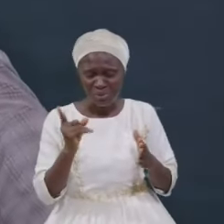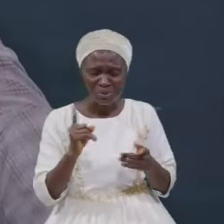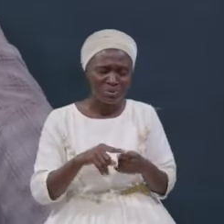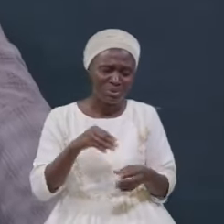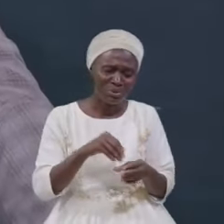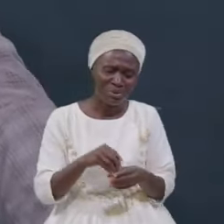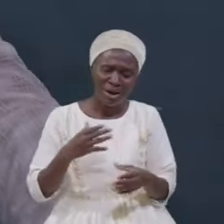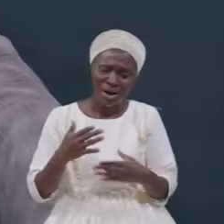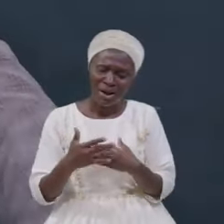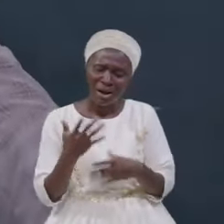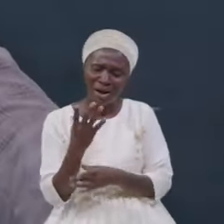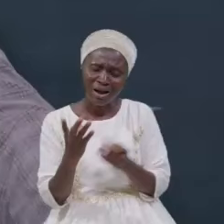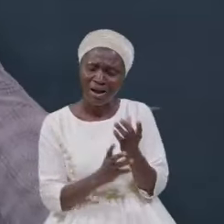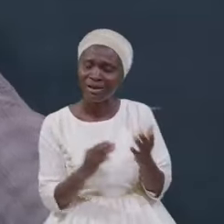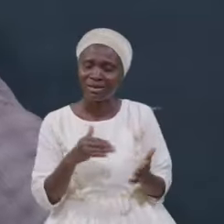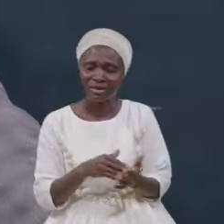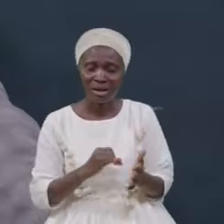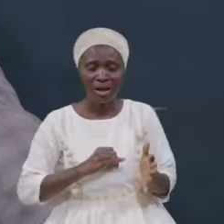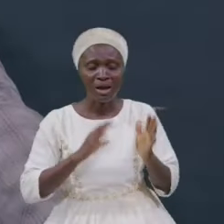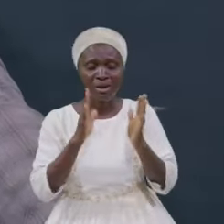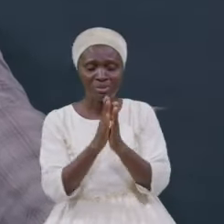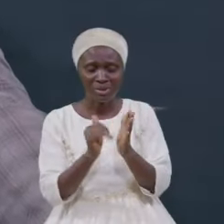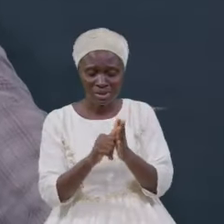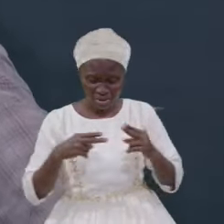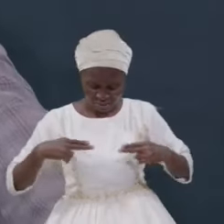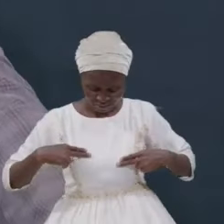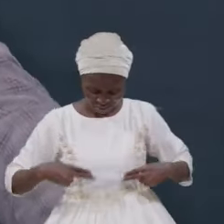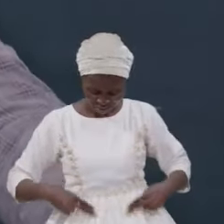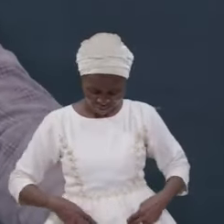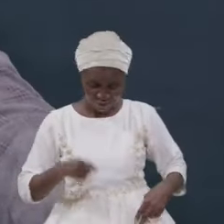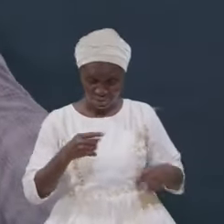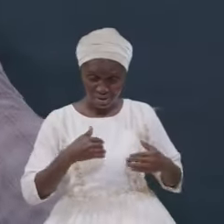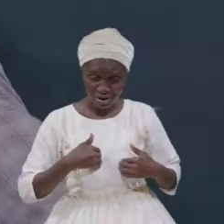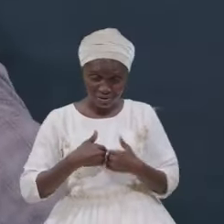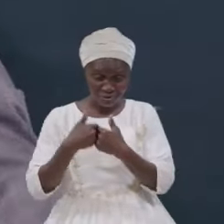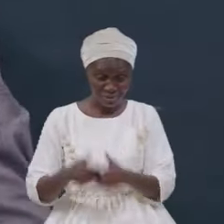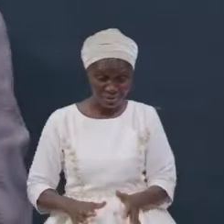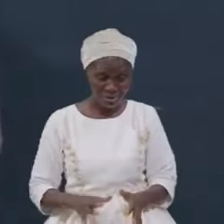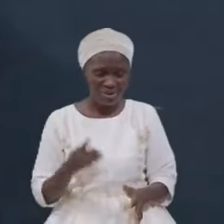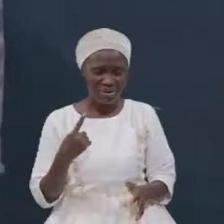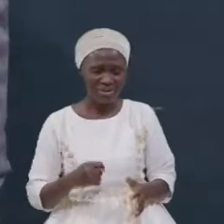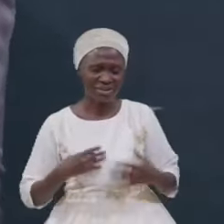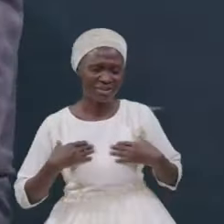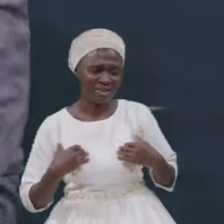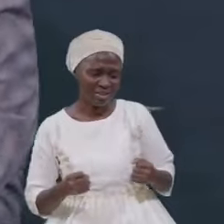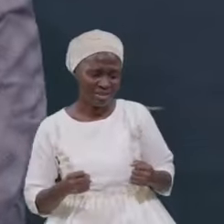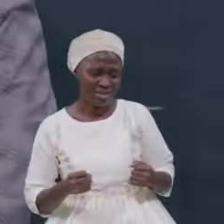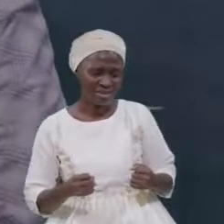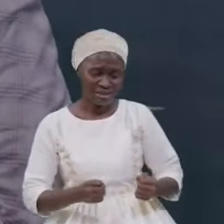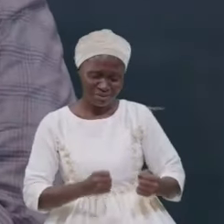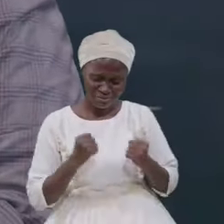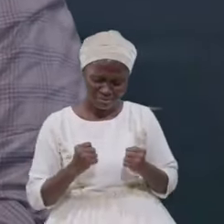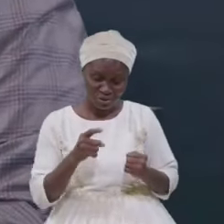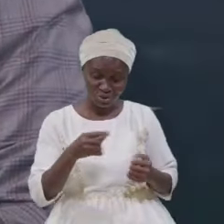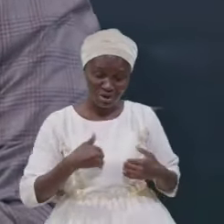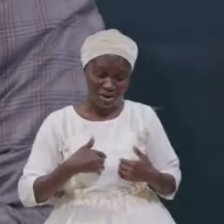lost, the soundness you have lost, the weakness in you right now, everything, the